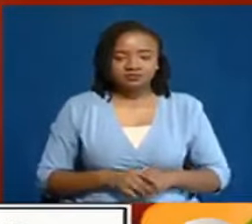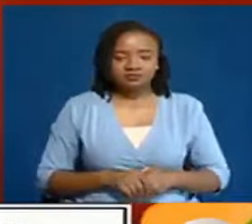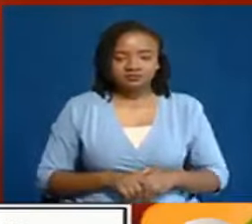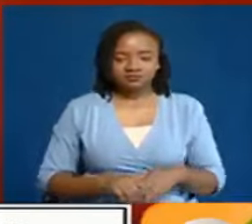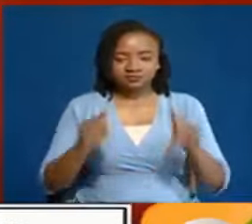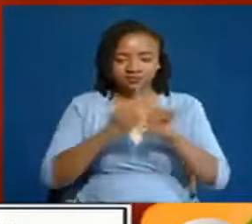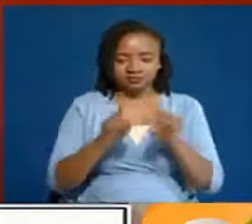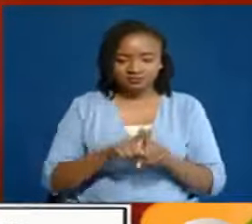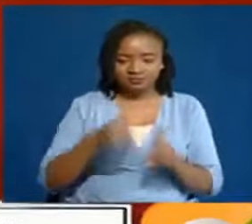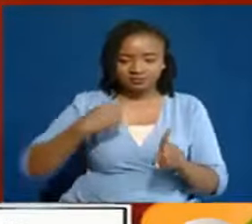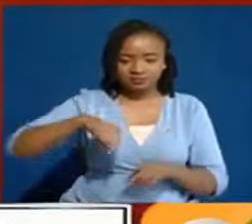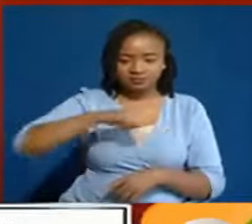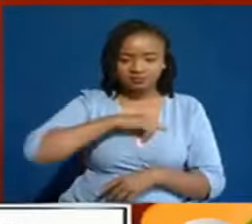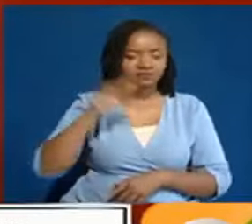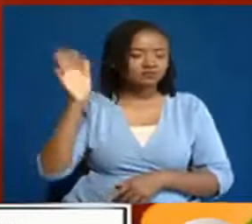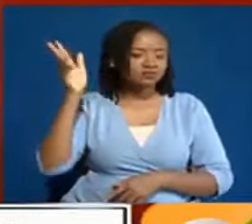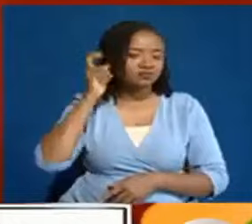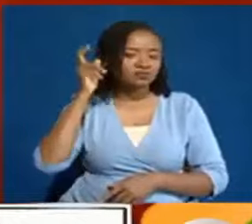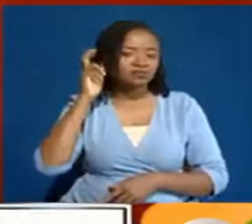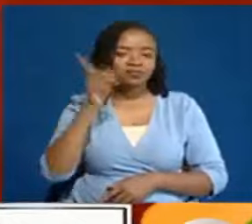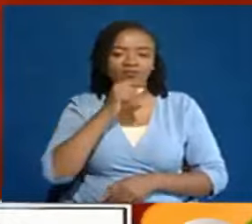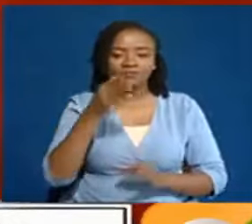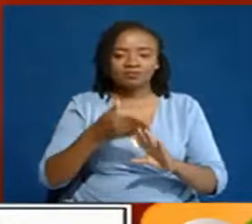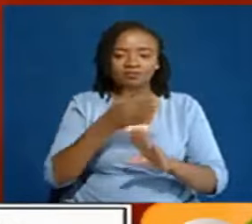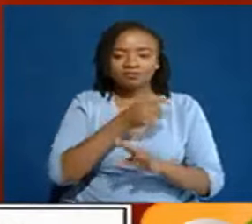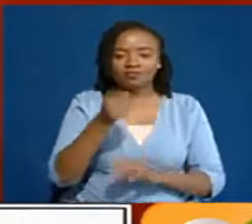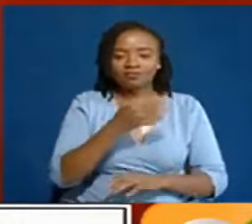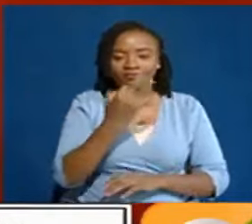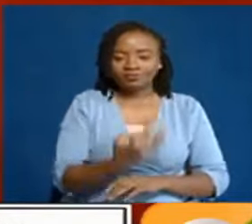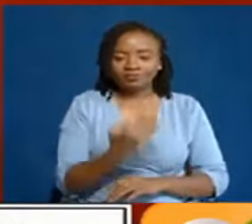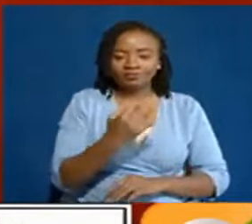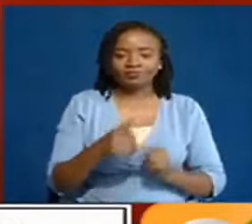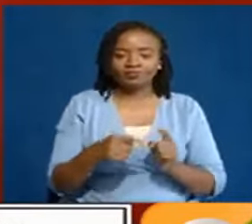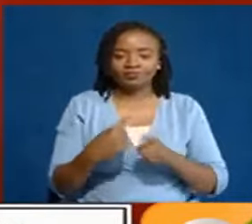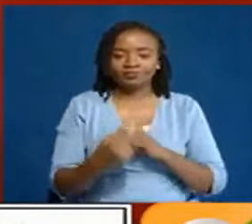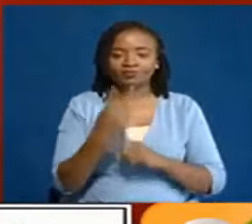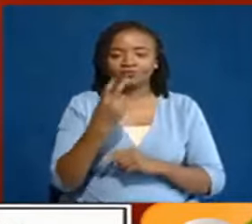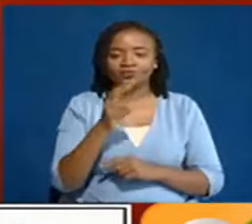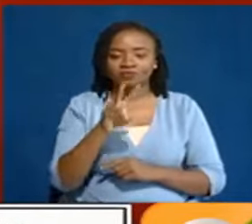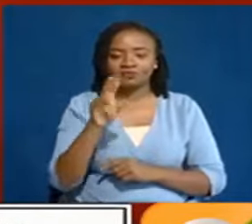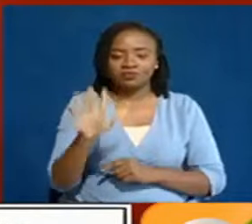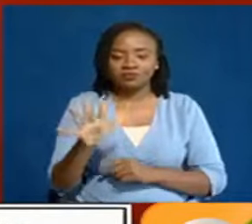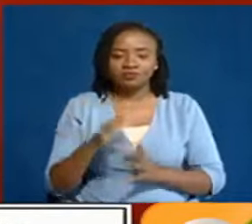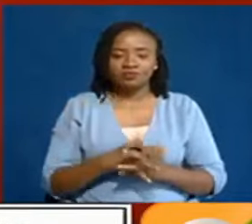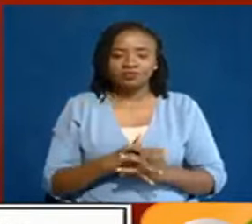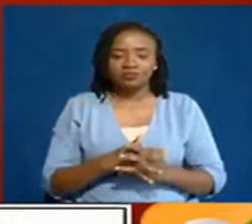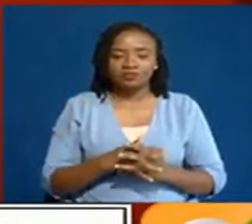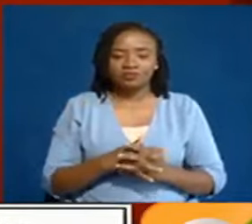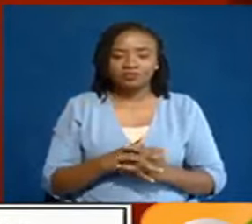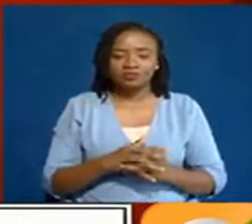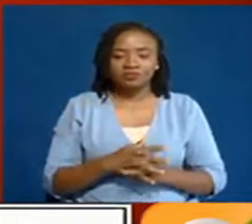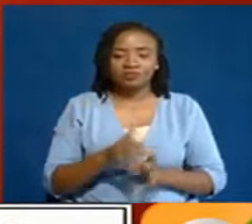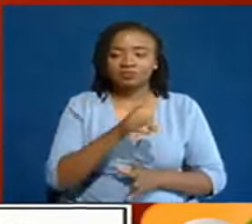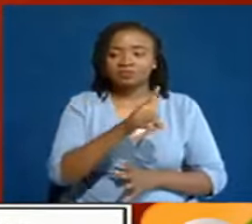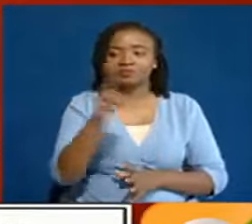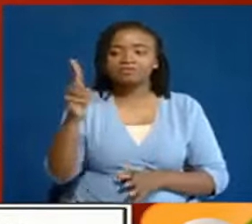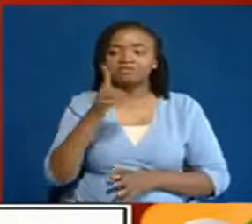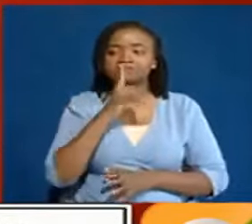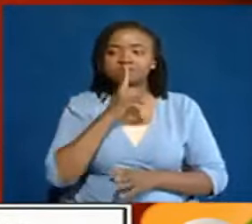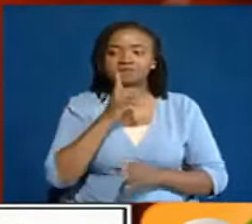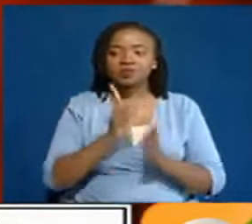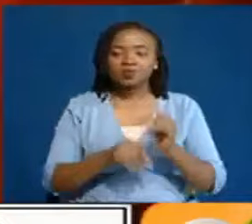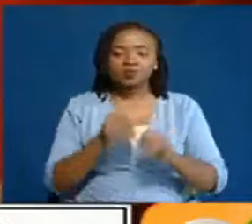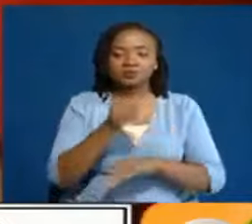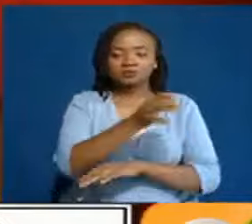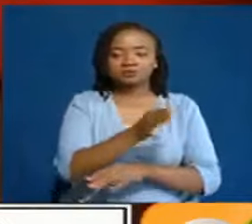quarters that before March of 2025, they say bendera itapepea